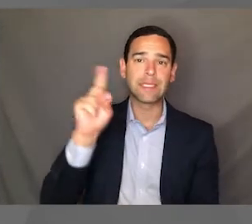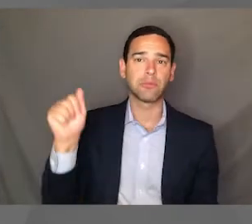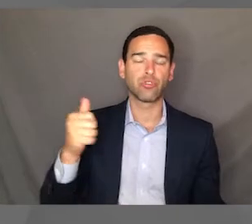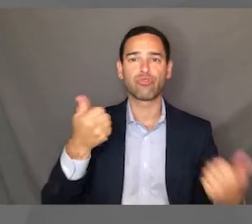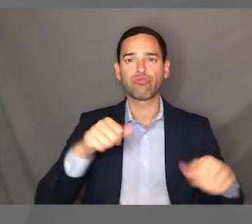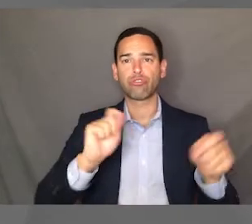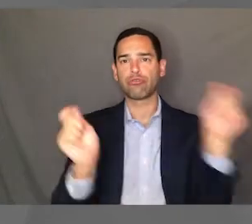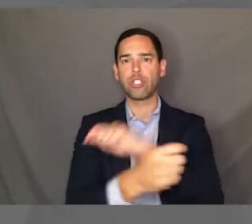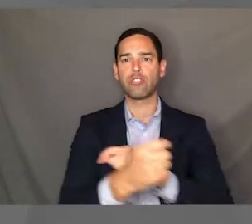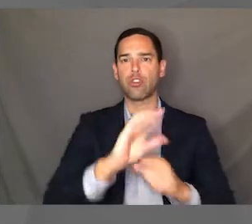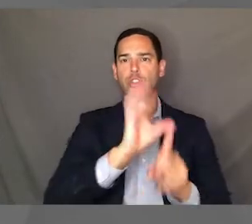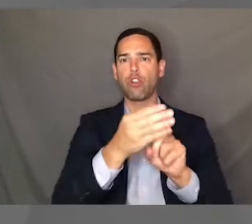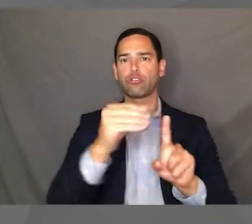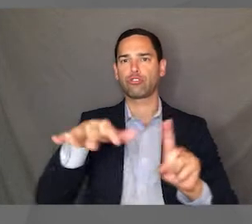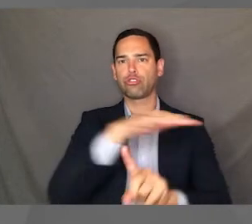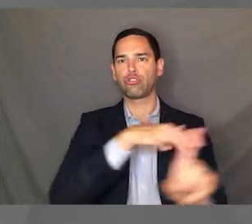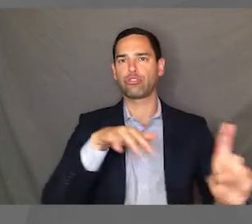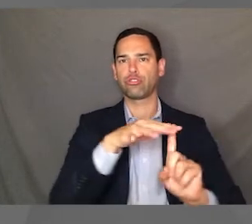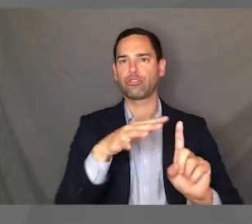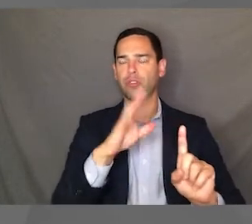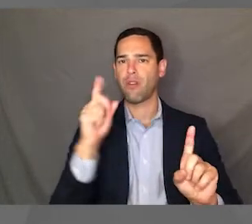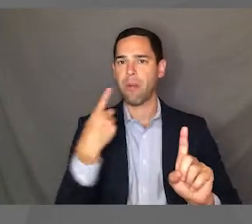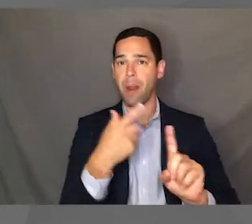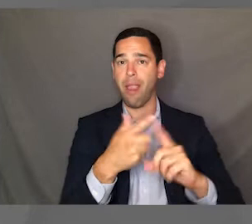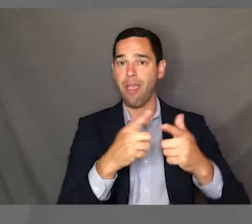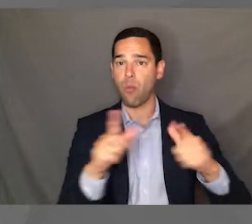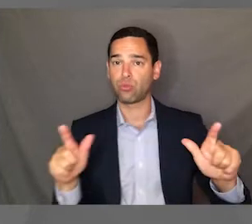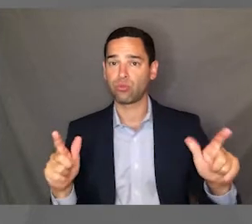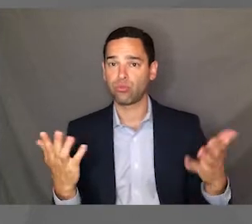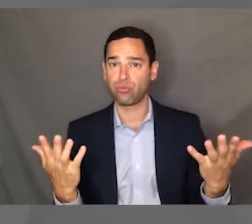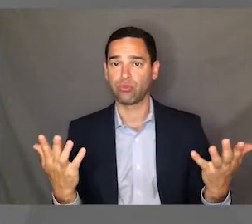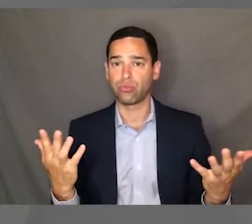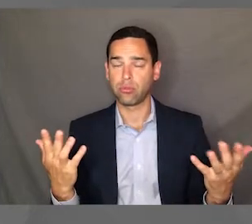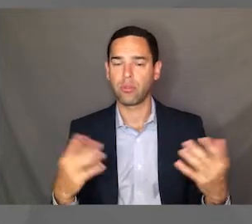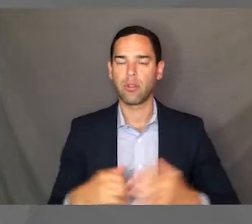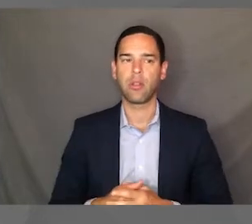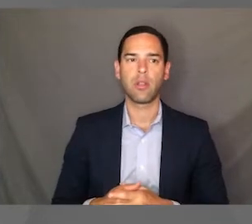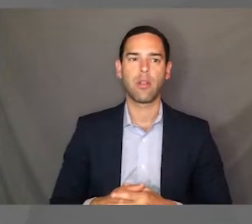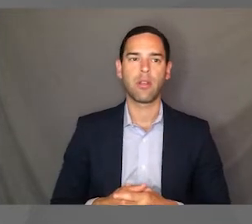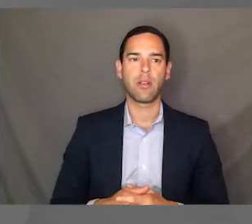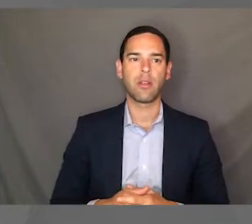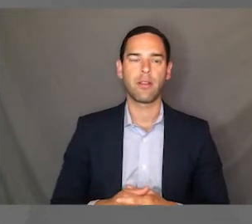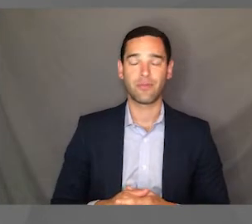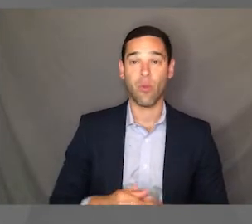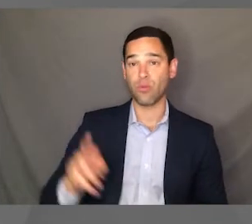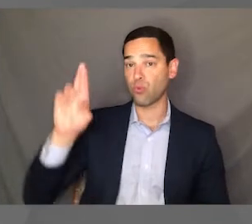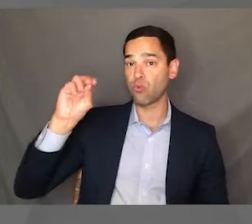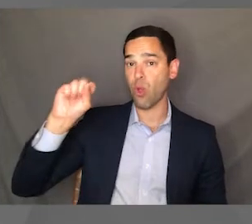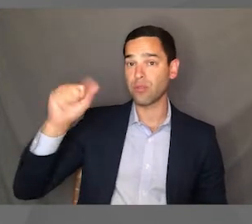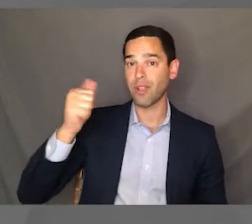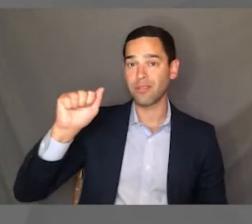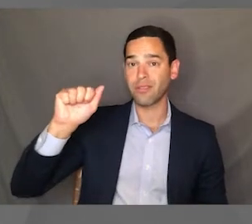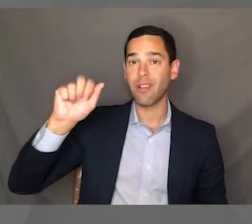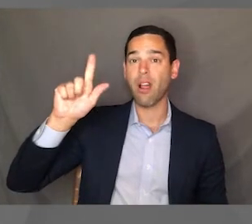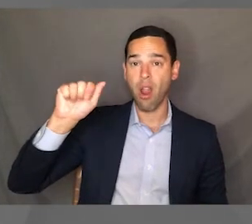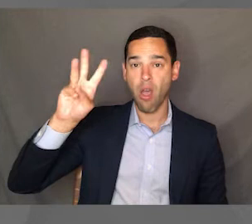the culture in terms of language and in terms of Rosa's law that